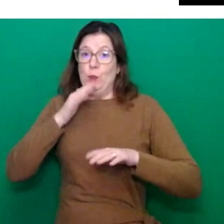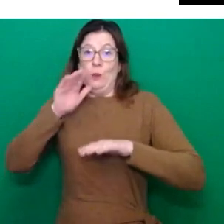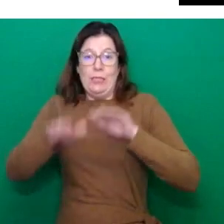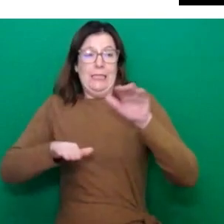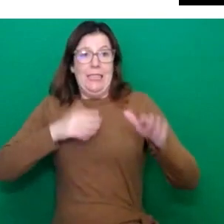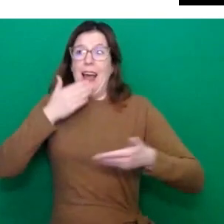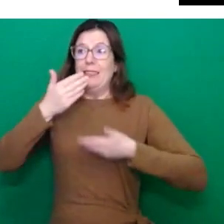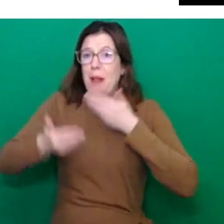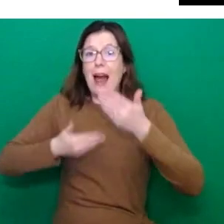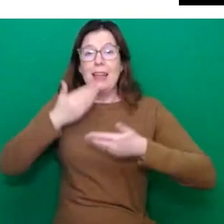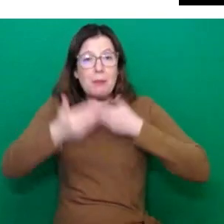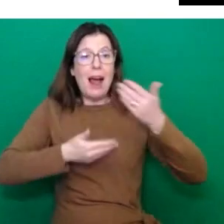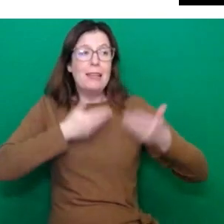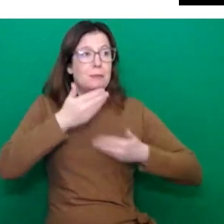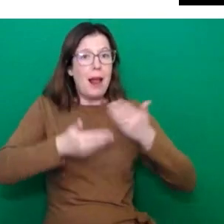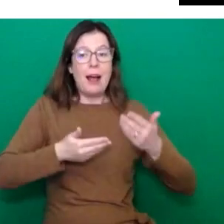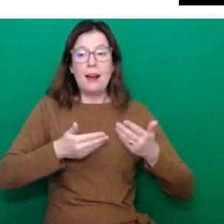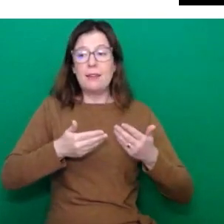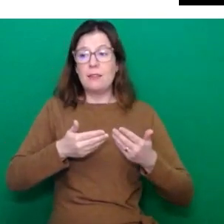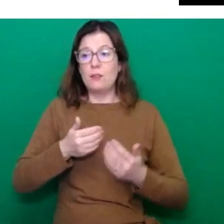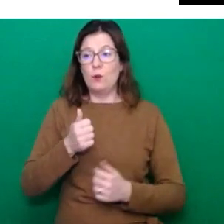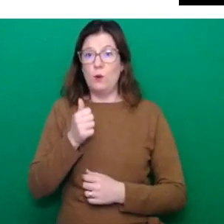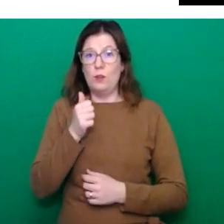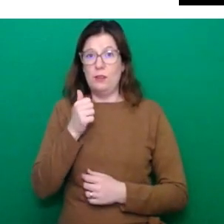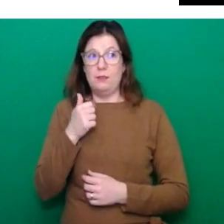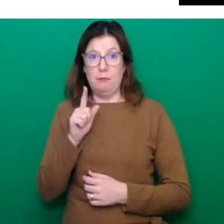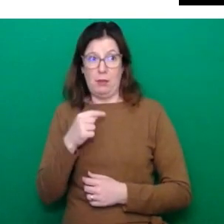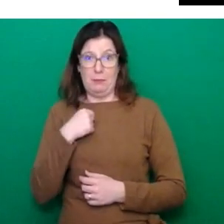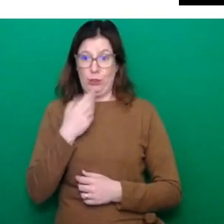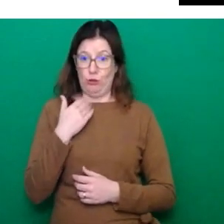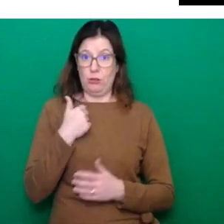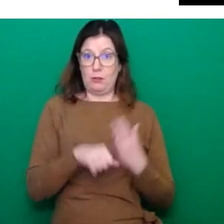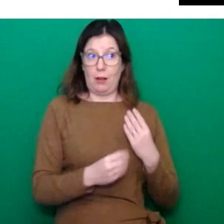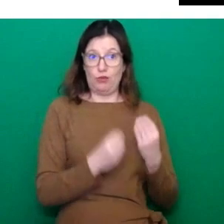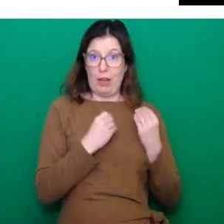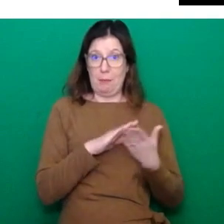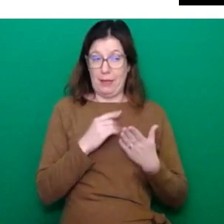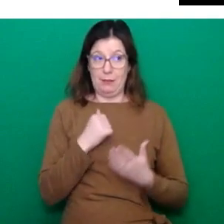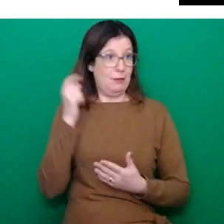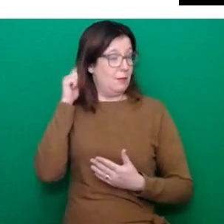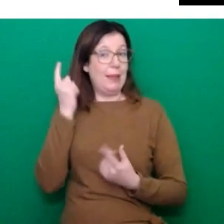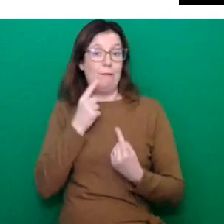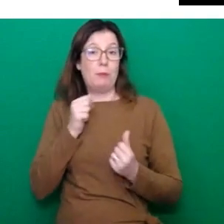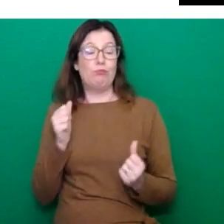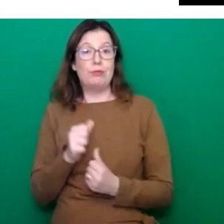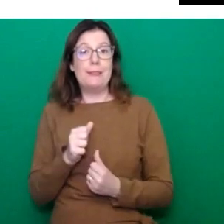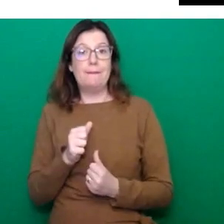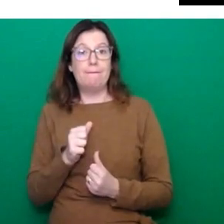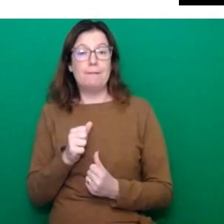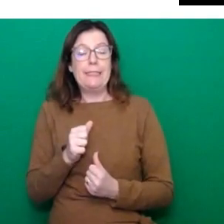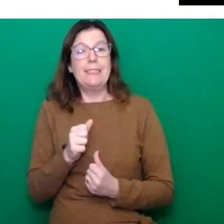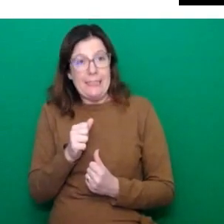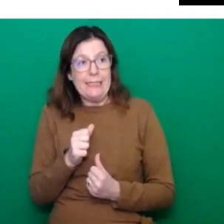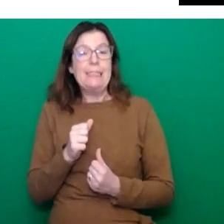like, a brief summary of what it is that you do, but it's still a brand new role, so